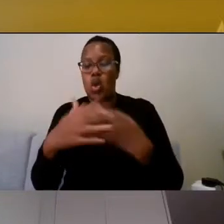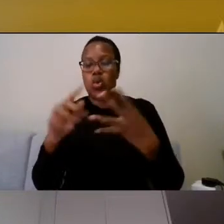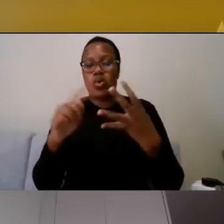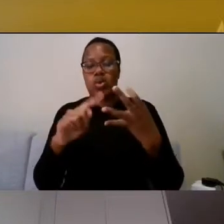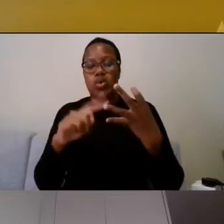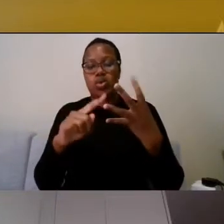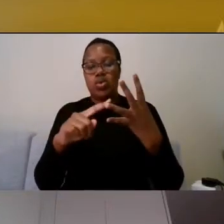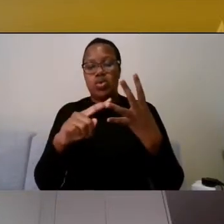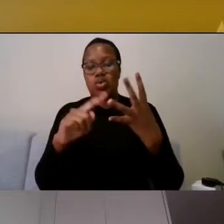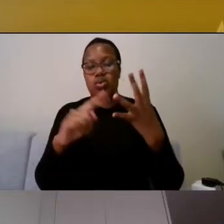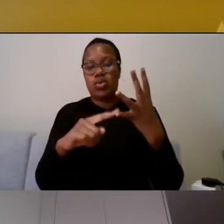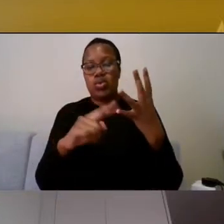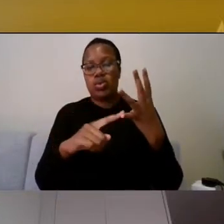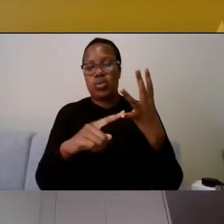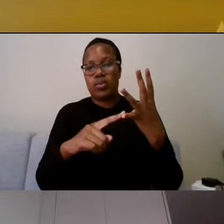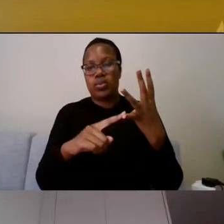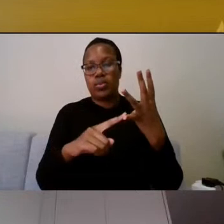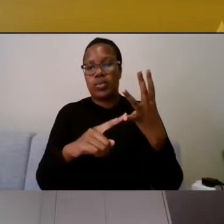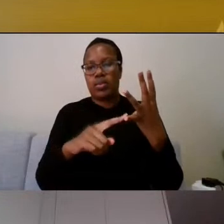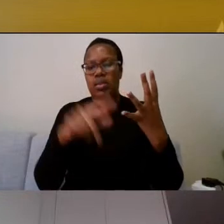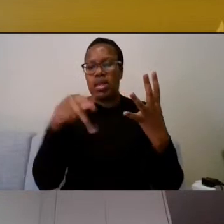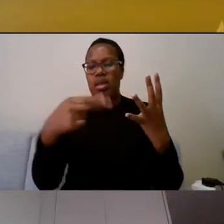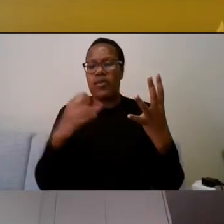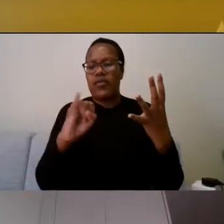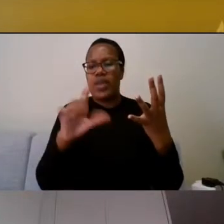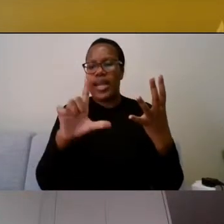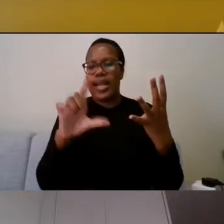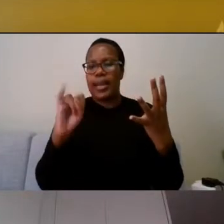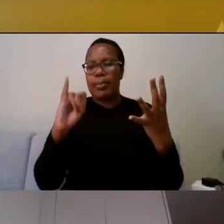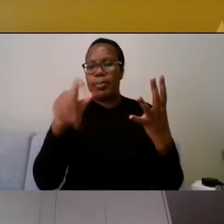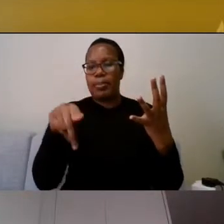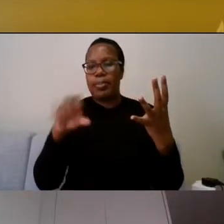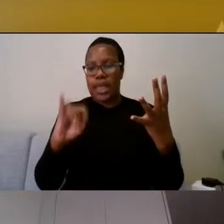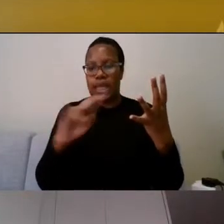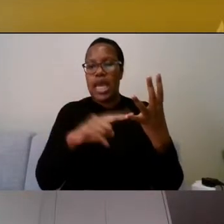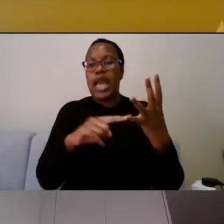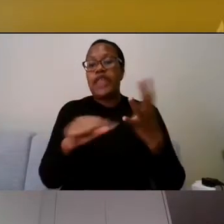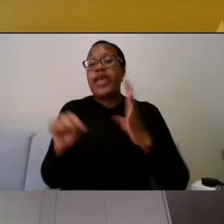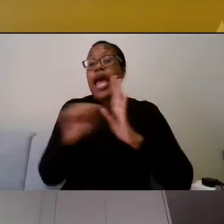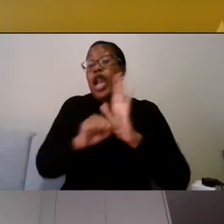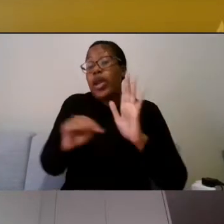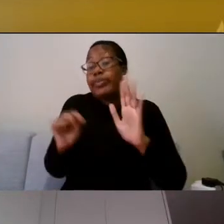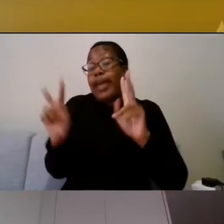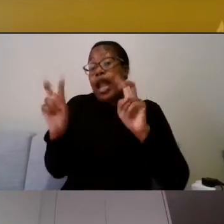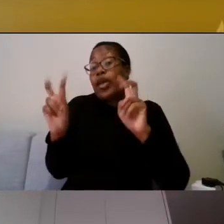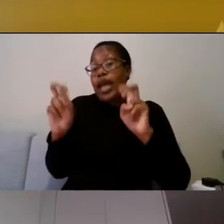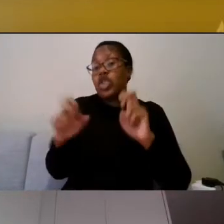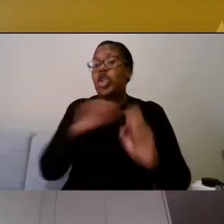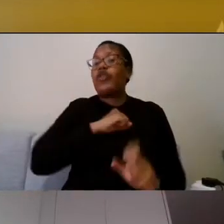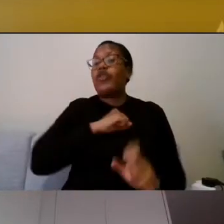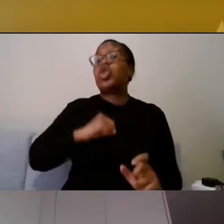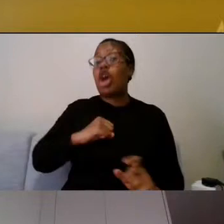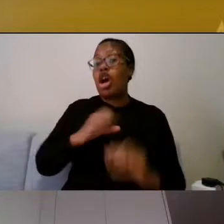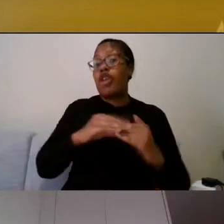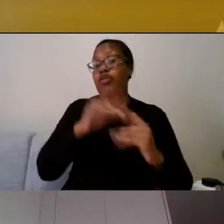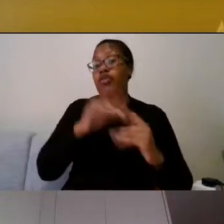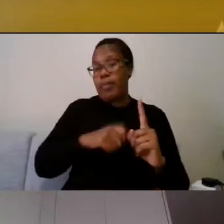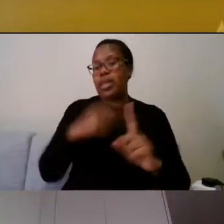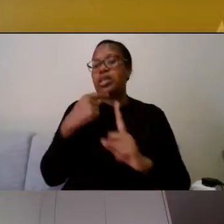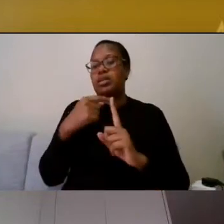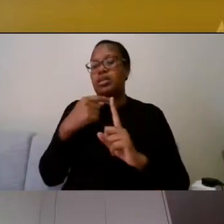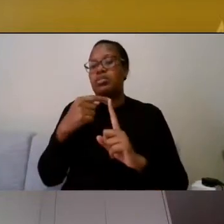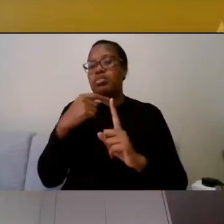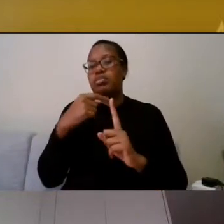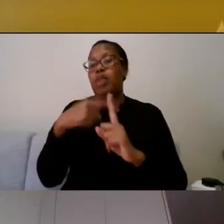And Philippi, there's an allegation of a staff member is positive, and if